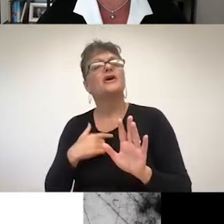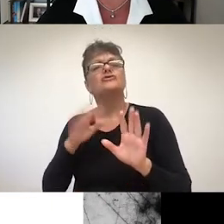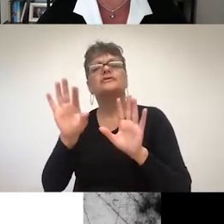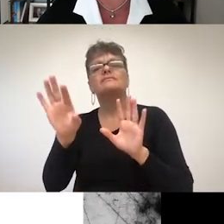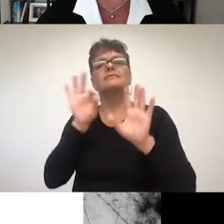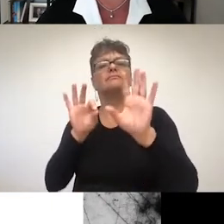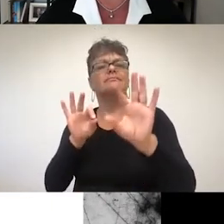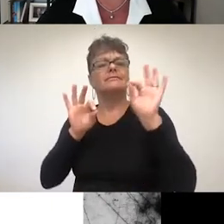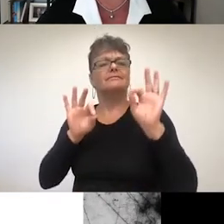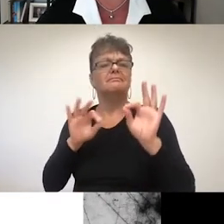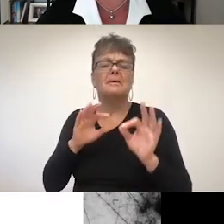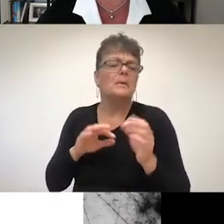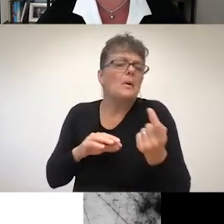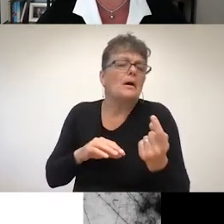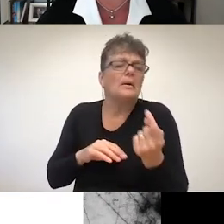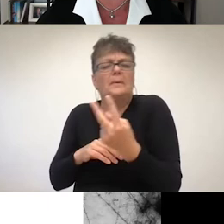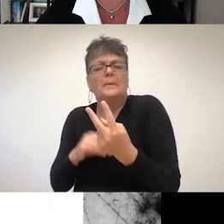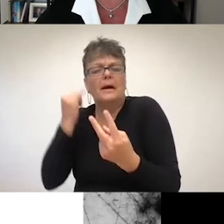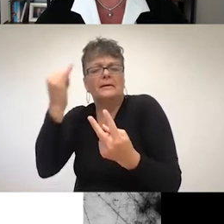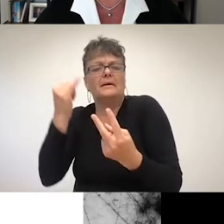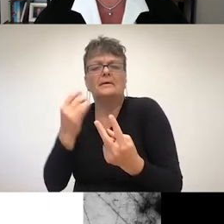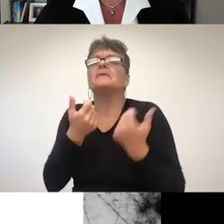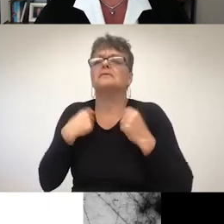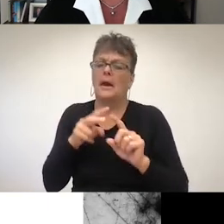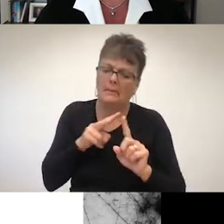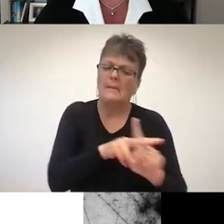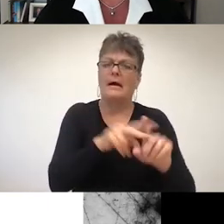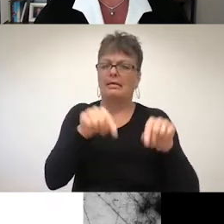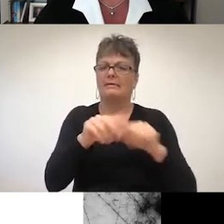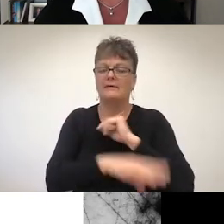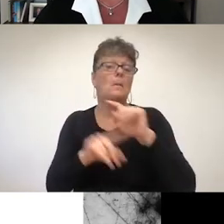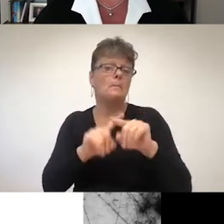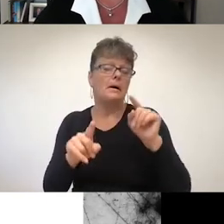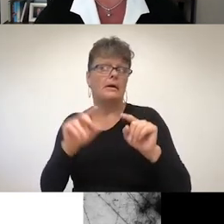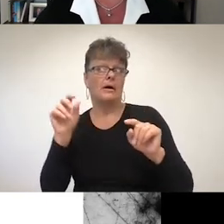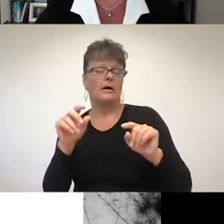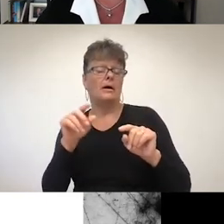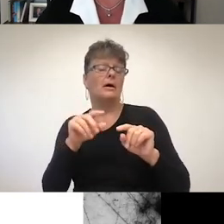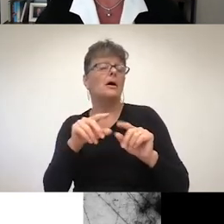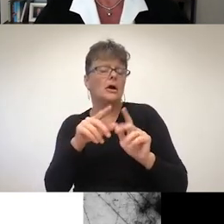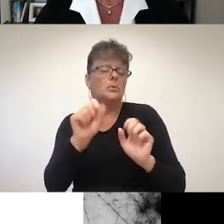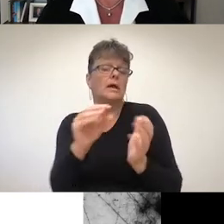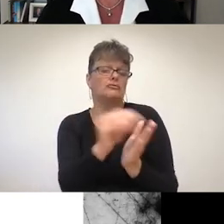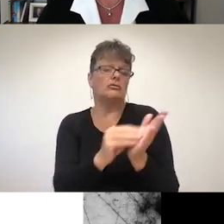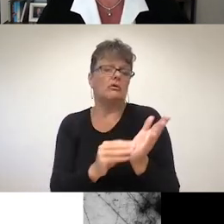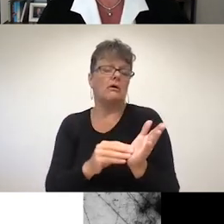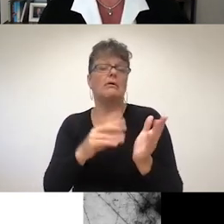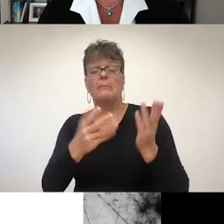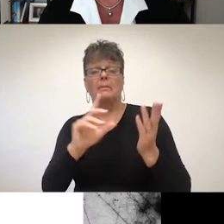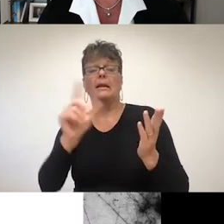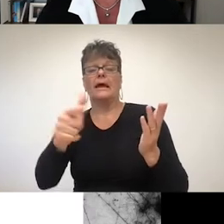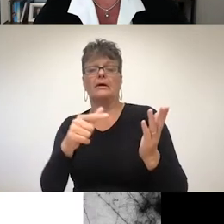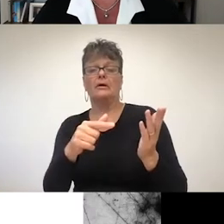two ideas from today and see how you can implement it this fall, but maybe jot down some ideas that you might want to come back to later. So